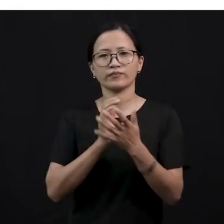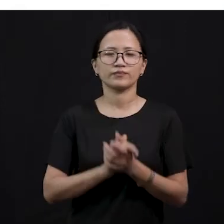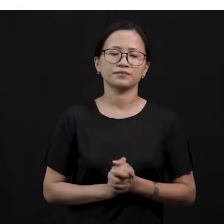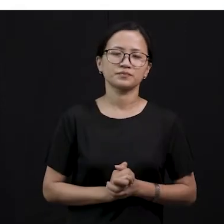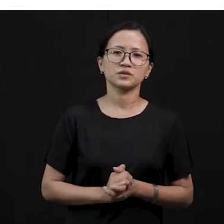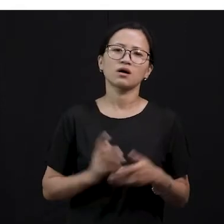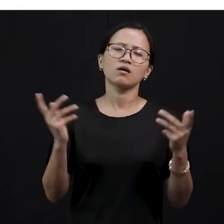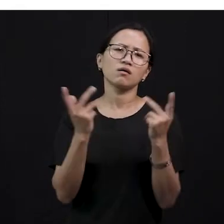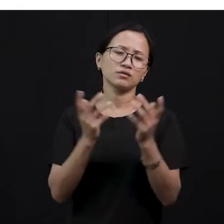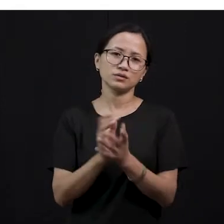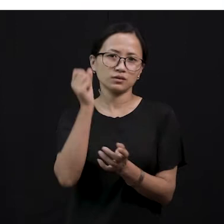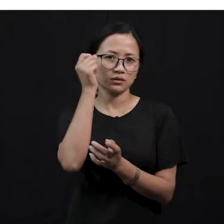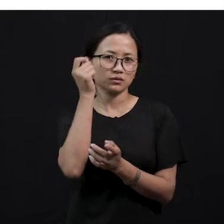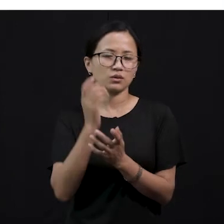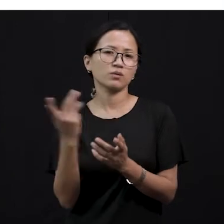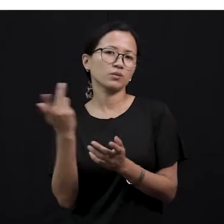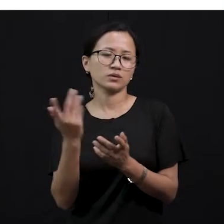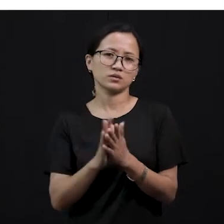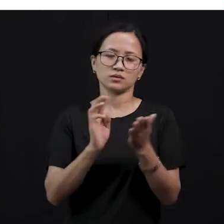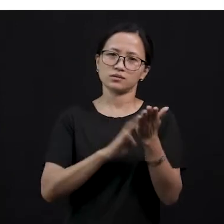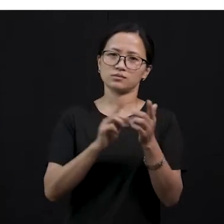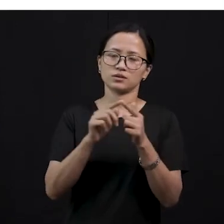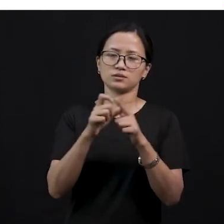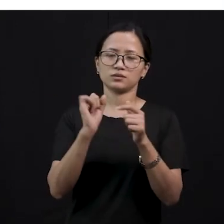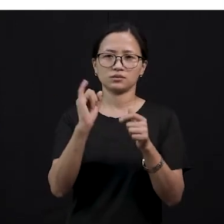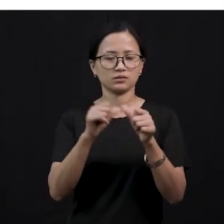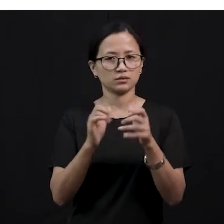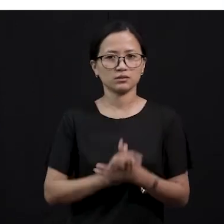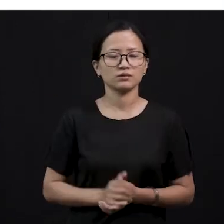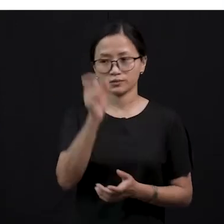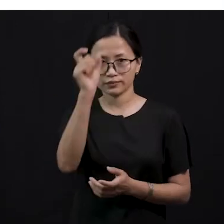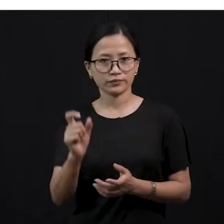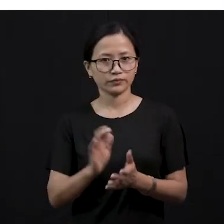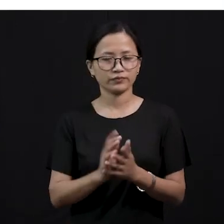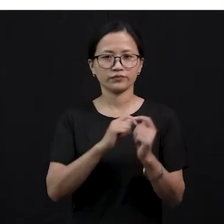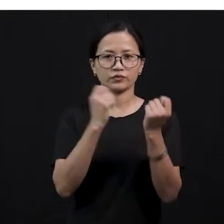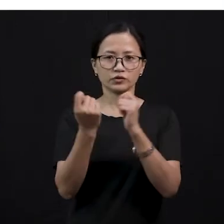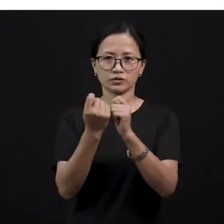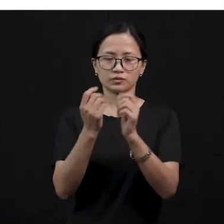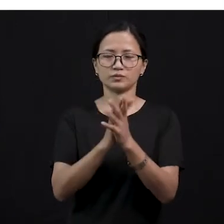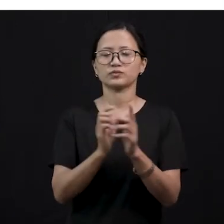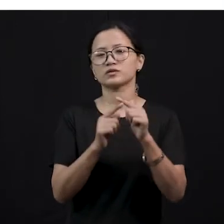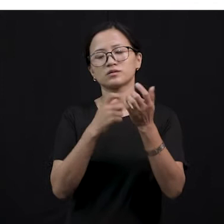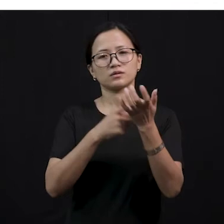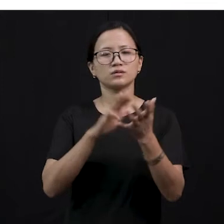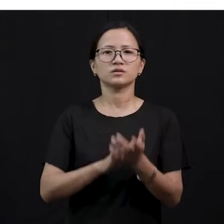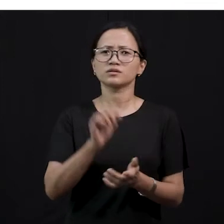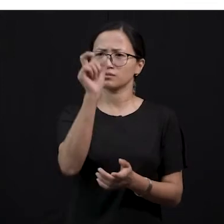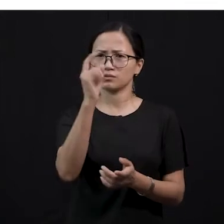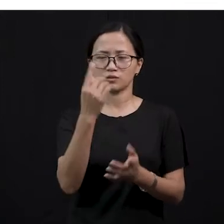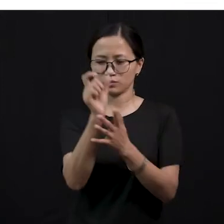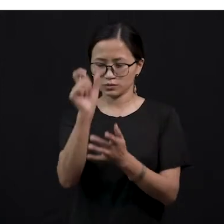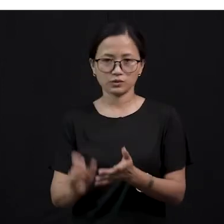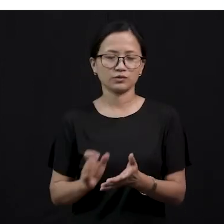So how do you understand what is media? Now remember, this word, this term called media is a plural form